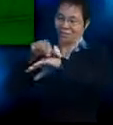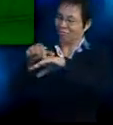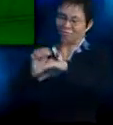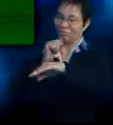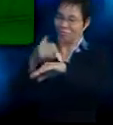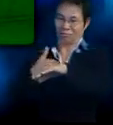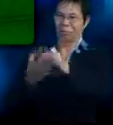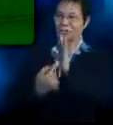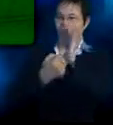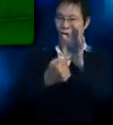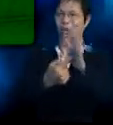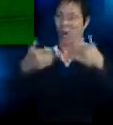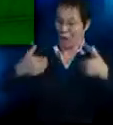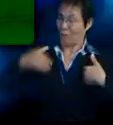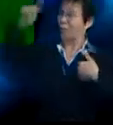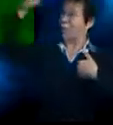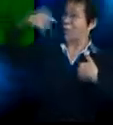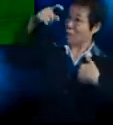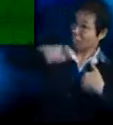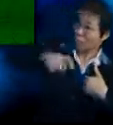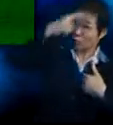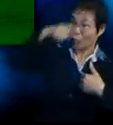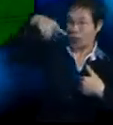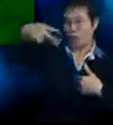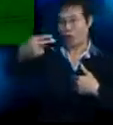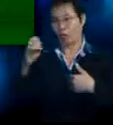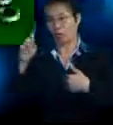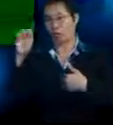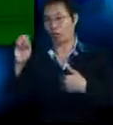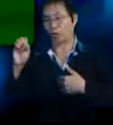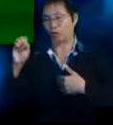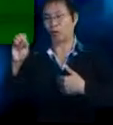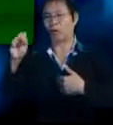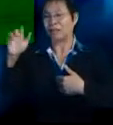This shows that the presence of sunlight is needed for photosynthesis.